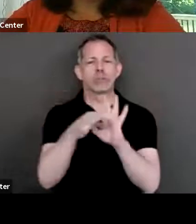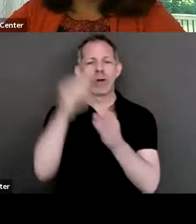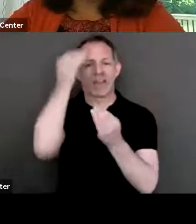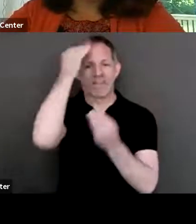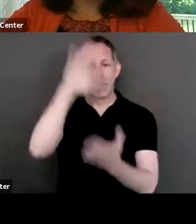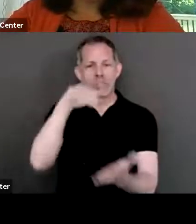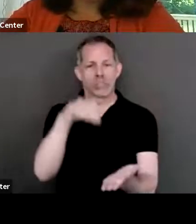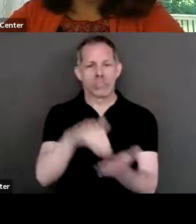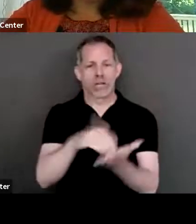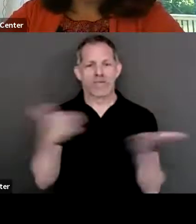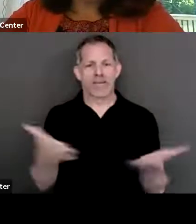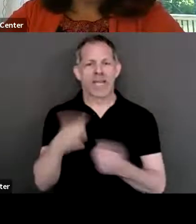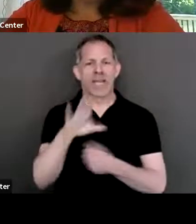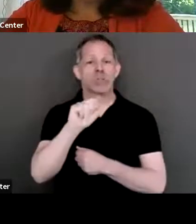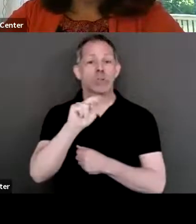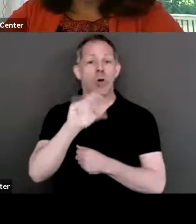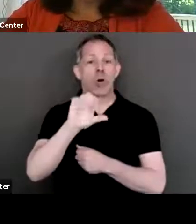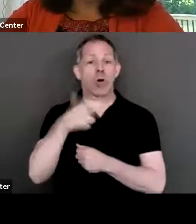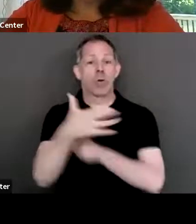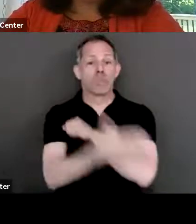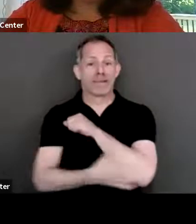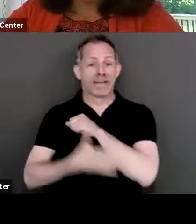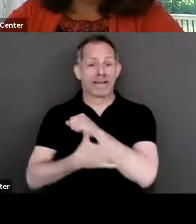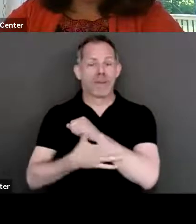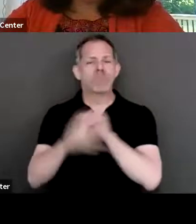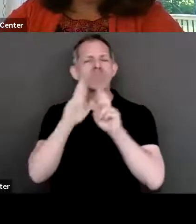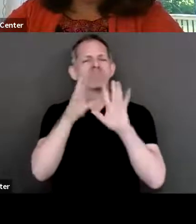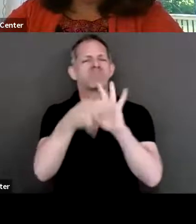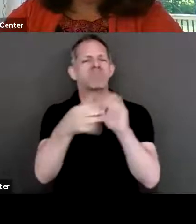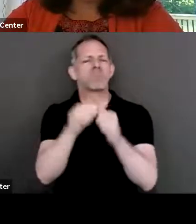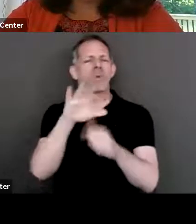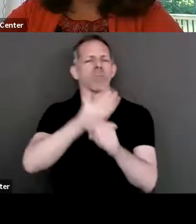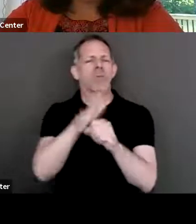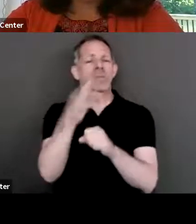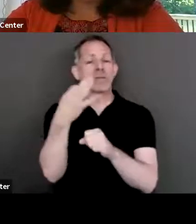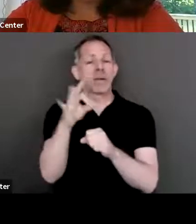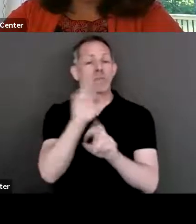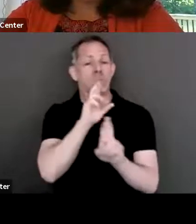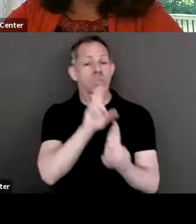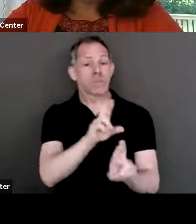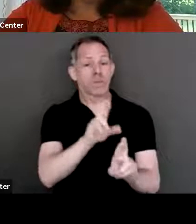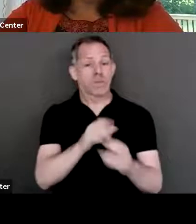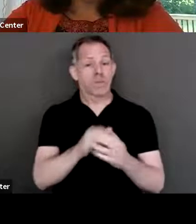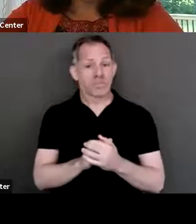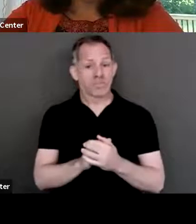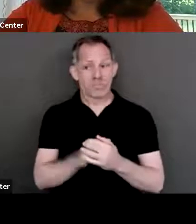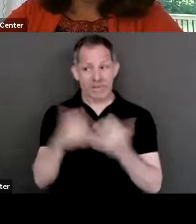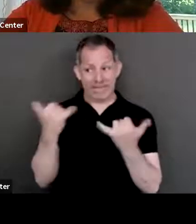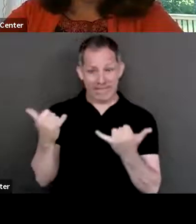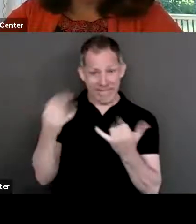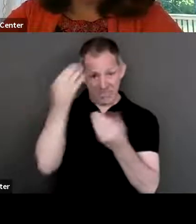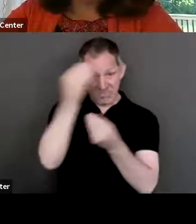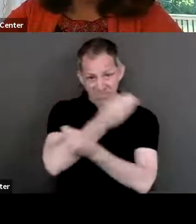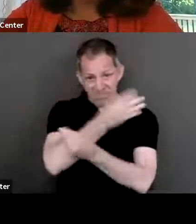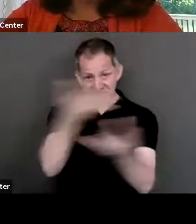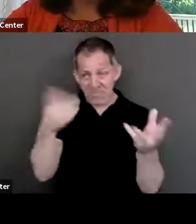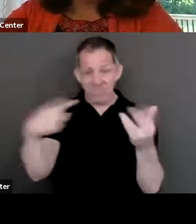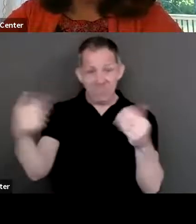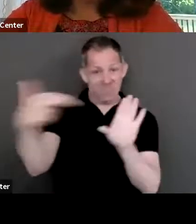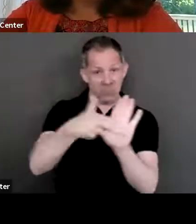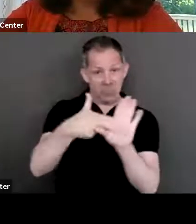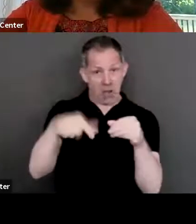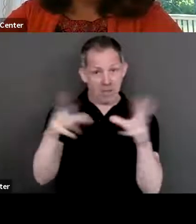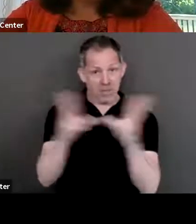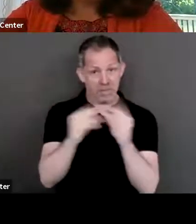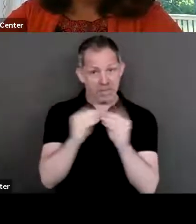to click buttons to make sure that you all have permission to record. You will have permission to record this briefing, and we are also recording. The link to